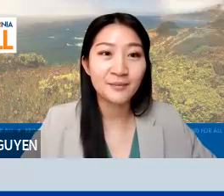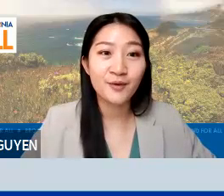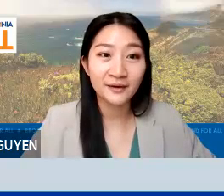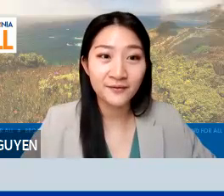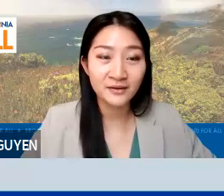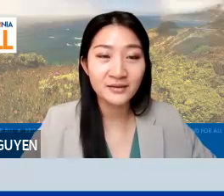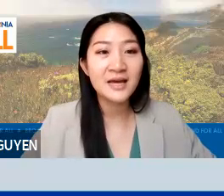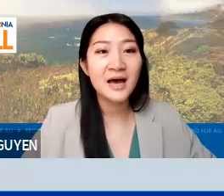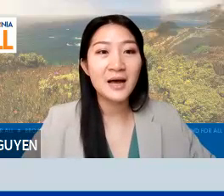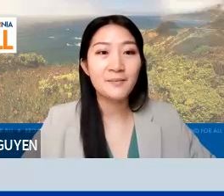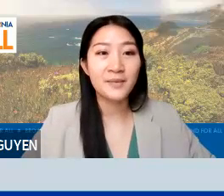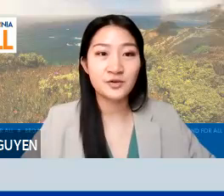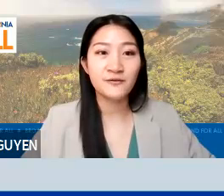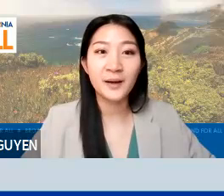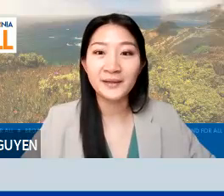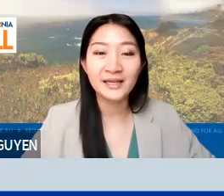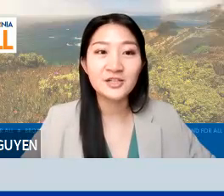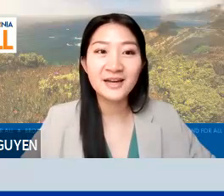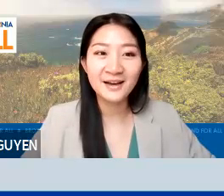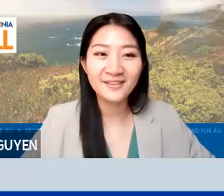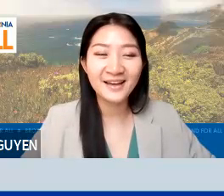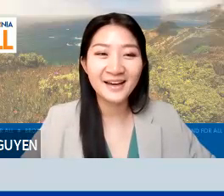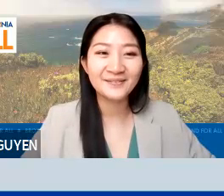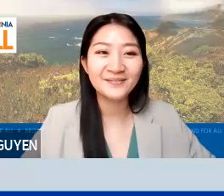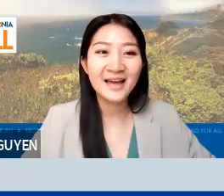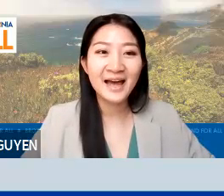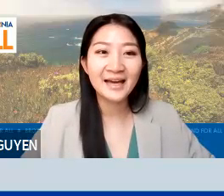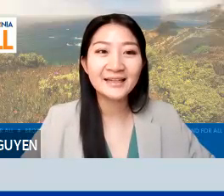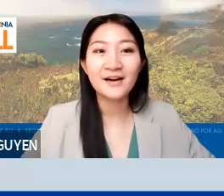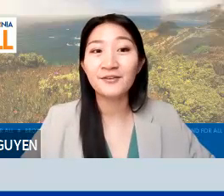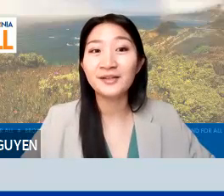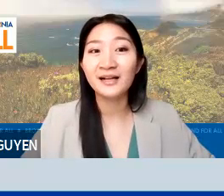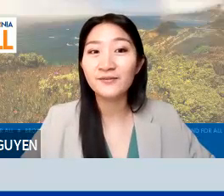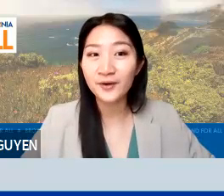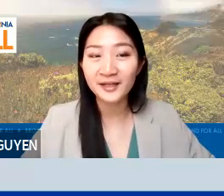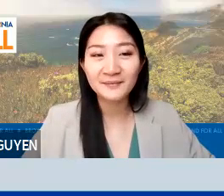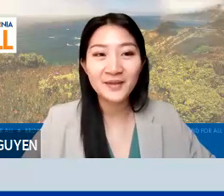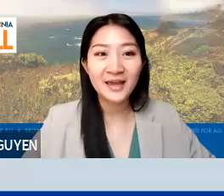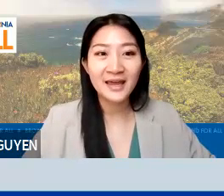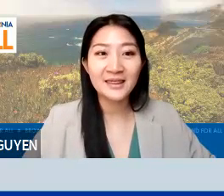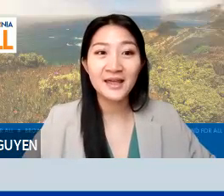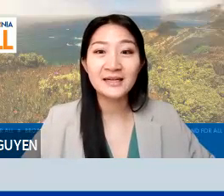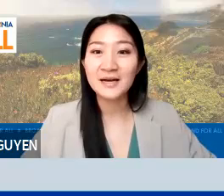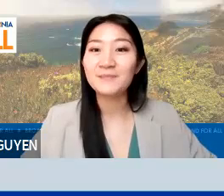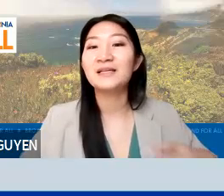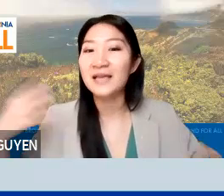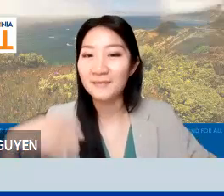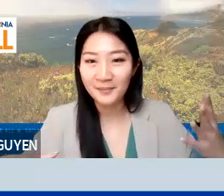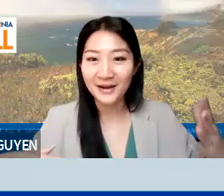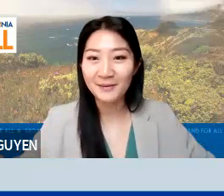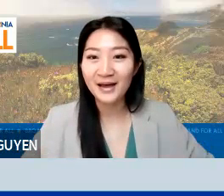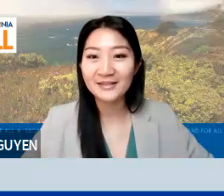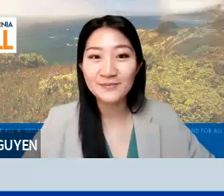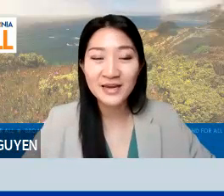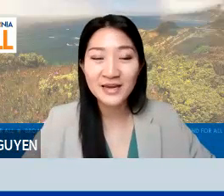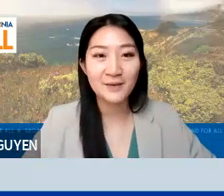introduce Kelly Bradfield, Manager of Population Health at Covered California. And then please hand